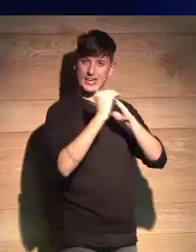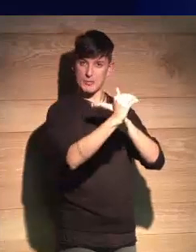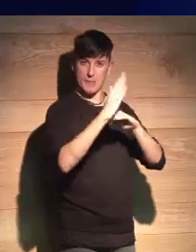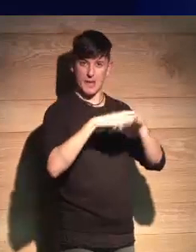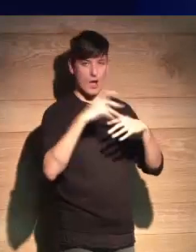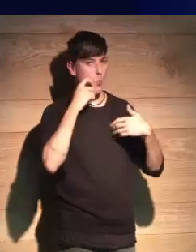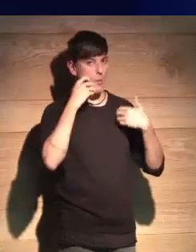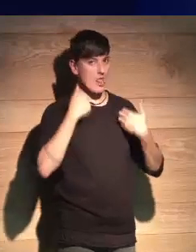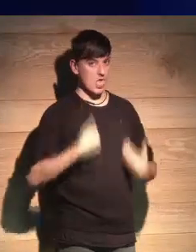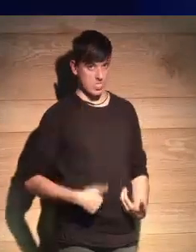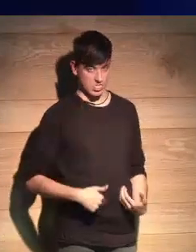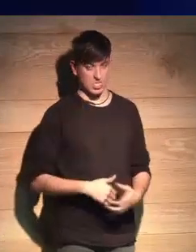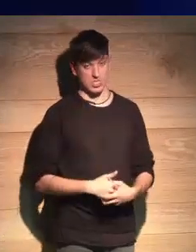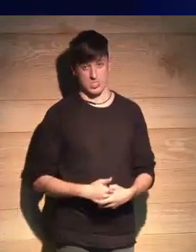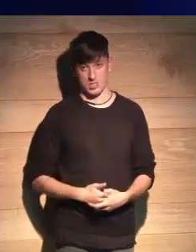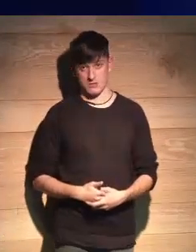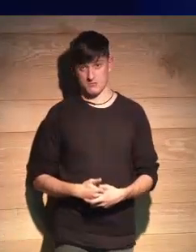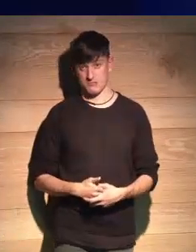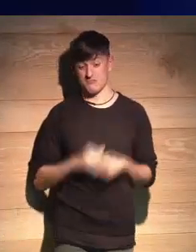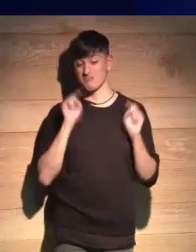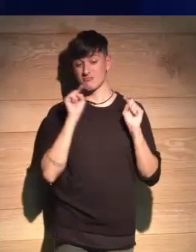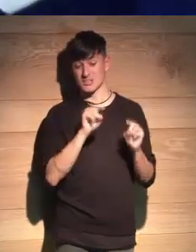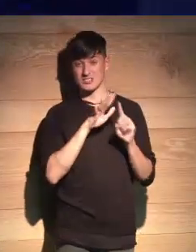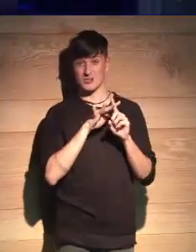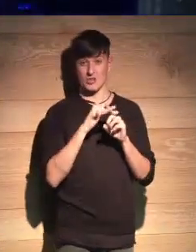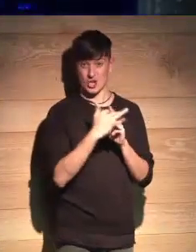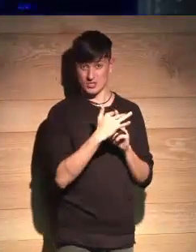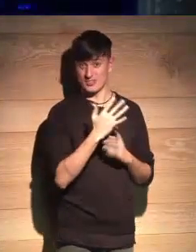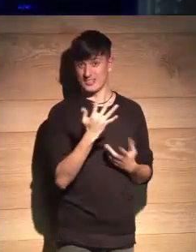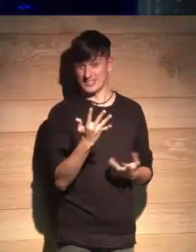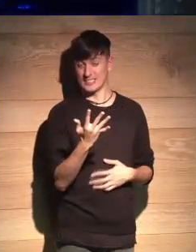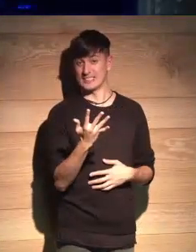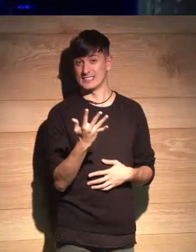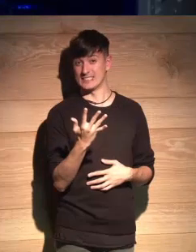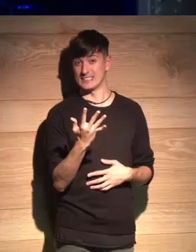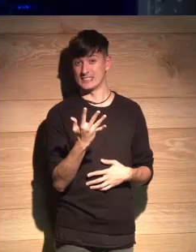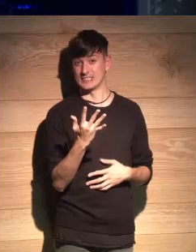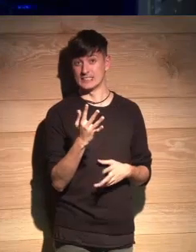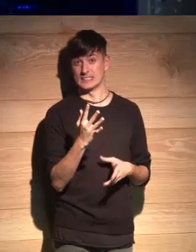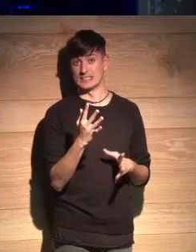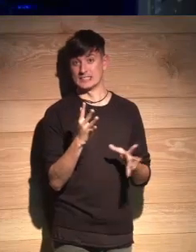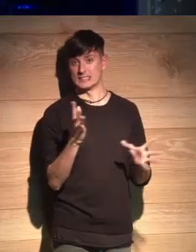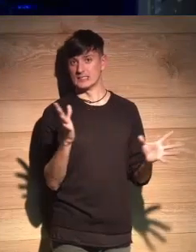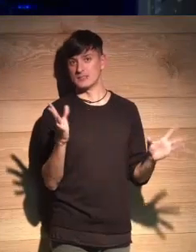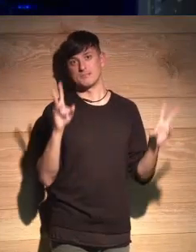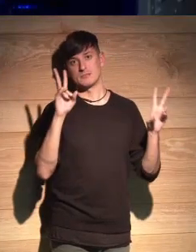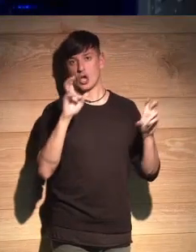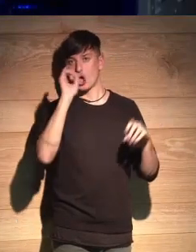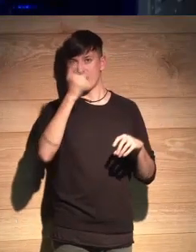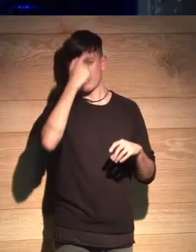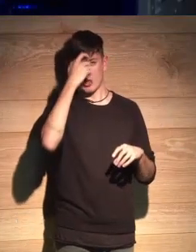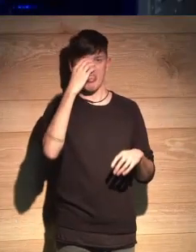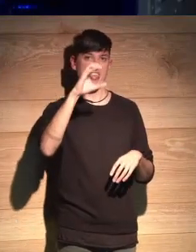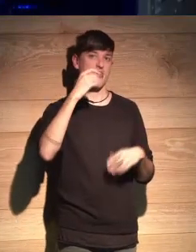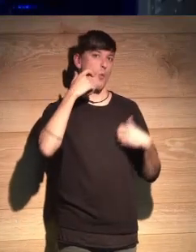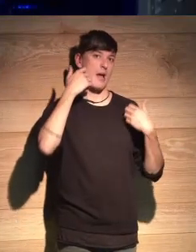promote sustainable development for all humankind. We can all include